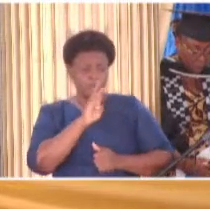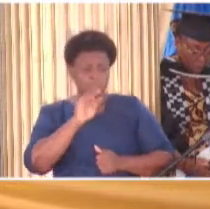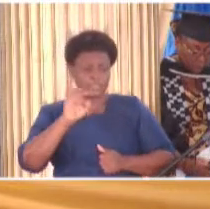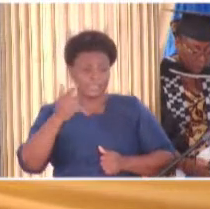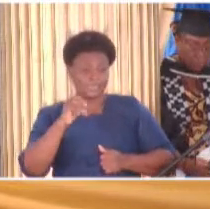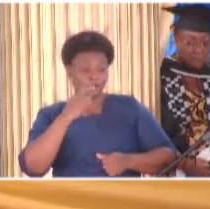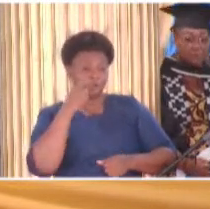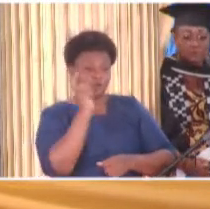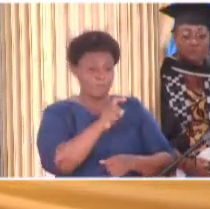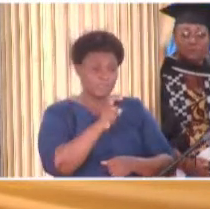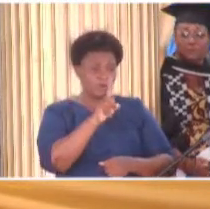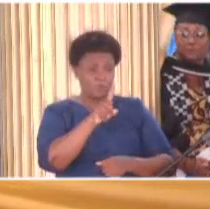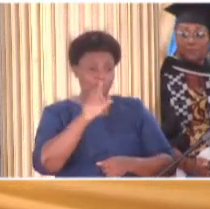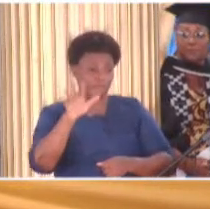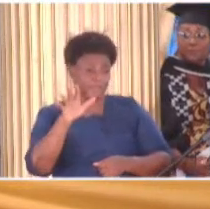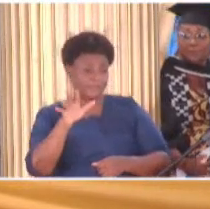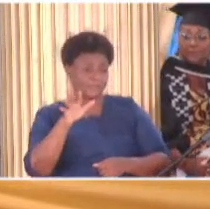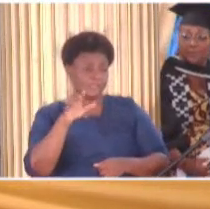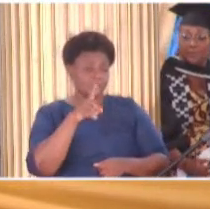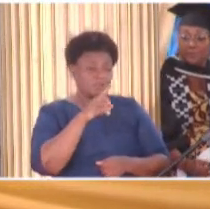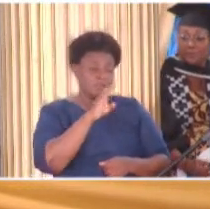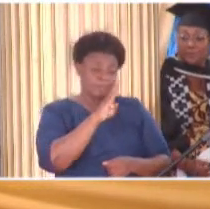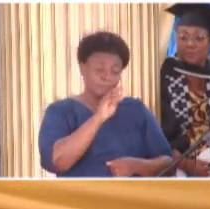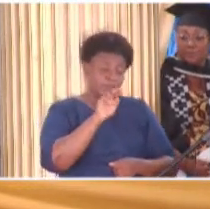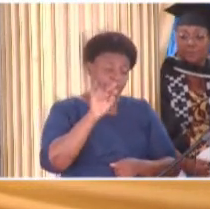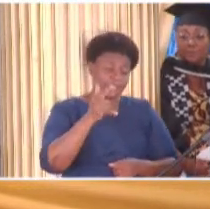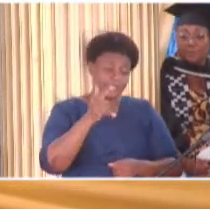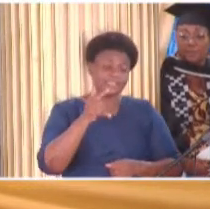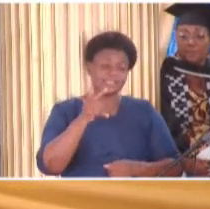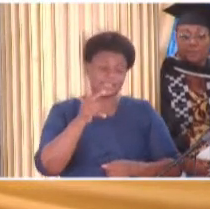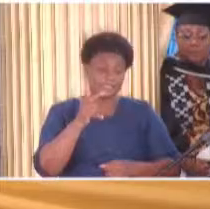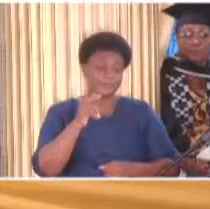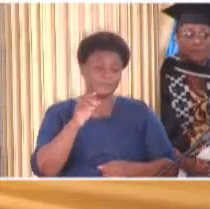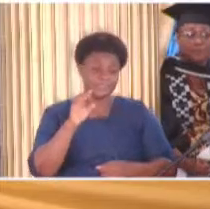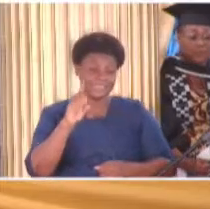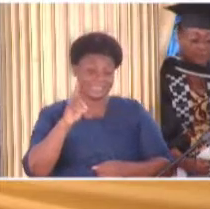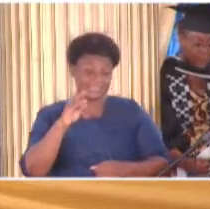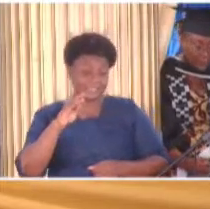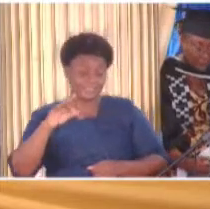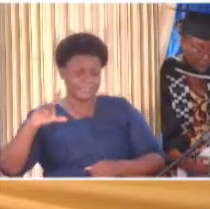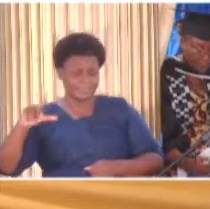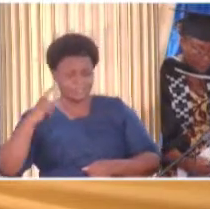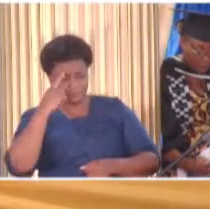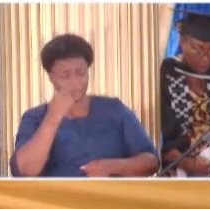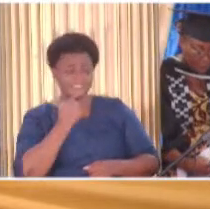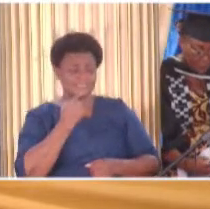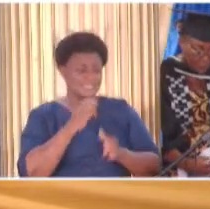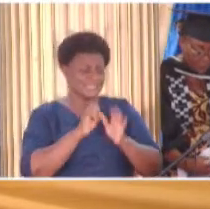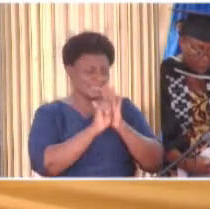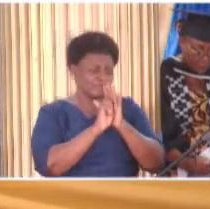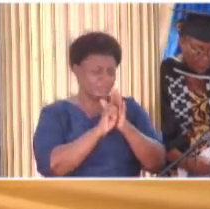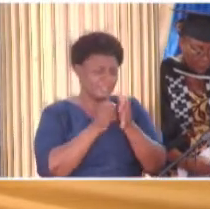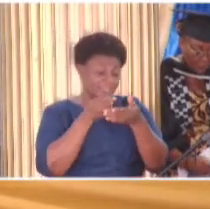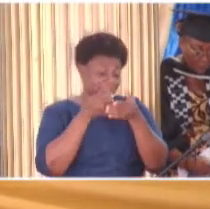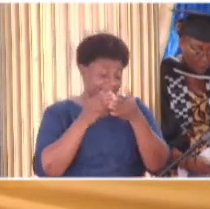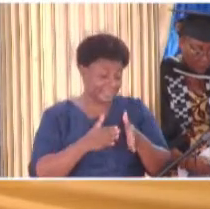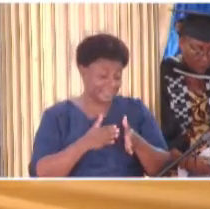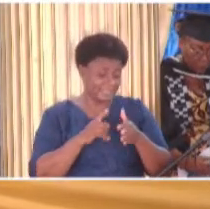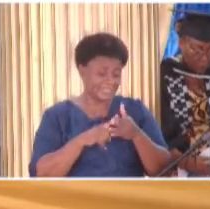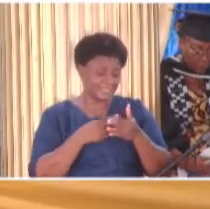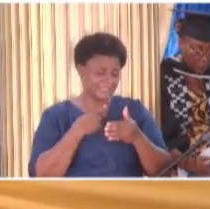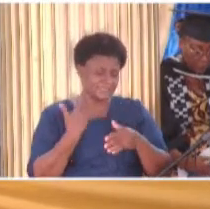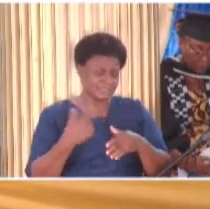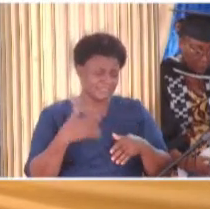15 Armored Brigade, Brigadier General Benga, and the staff officers for their exemplary leadership and unwavering commitment towards